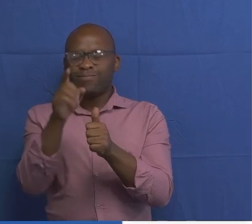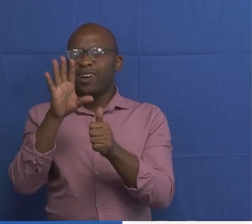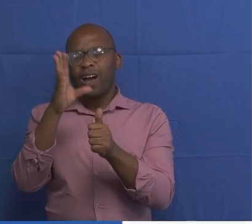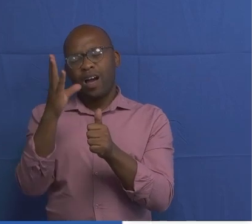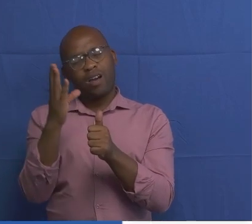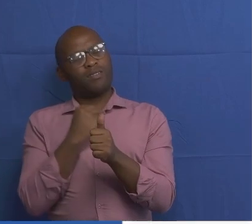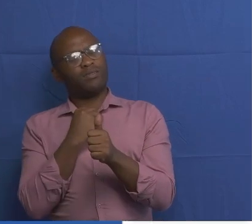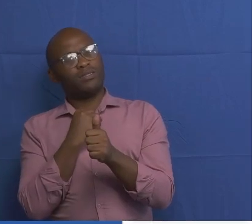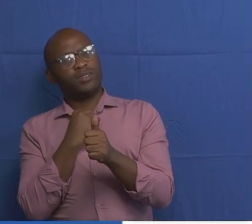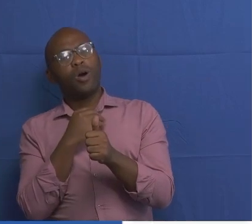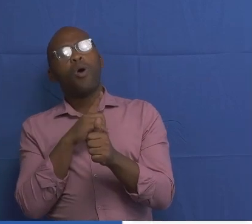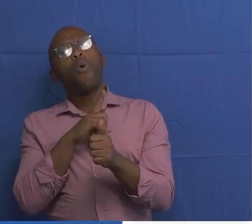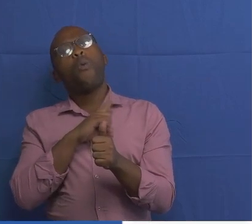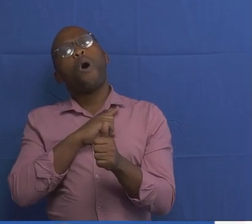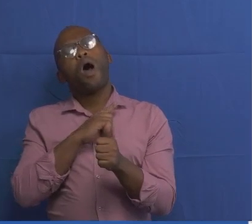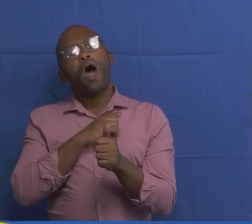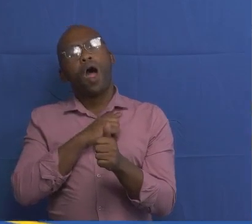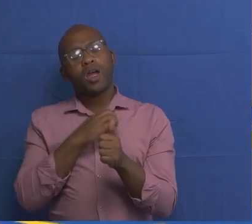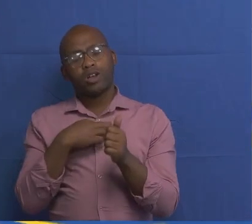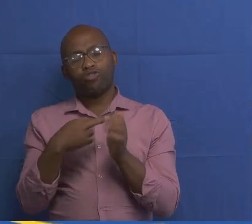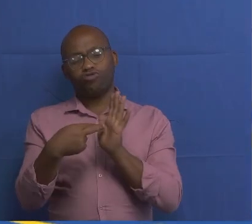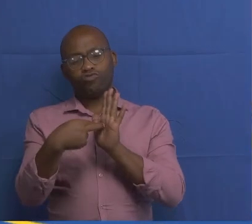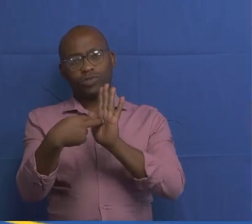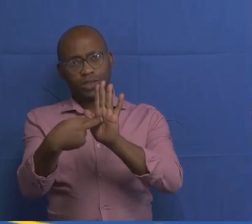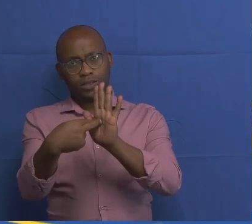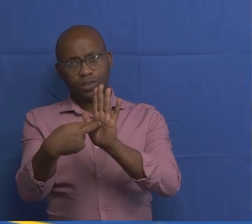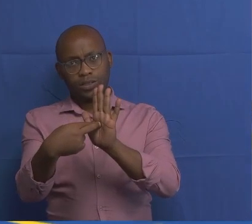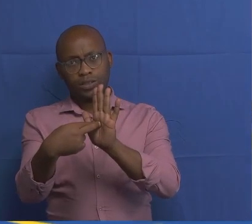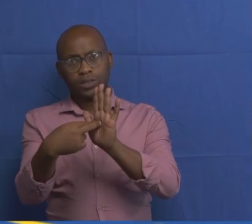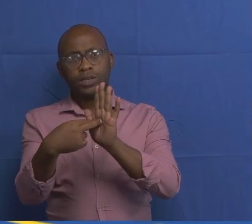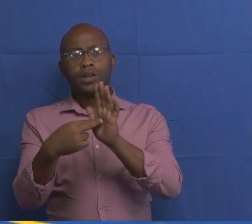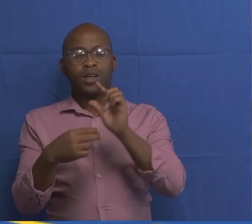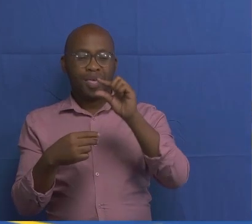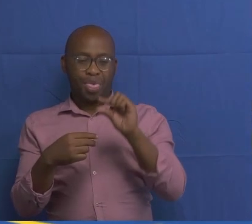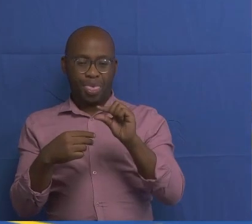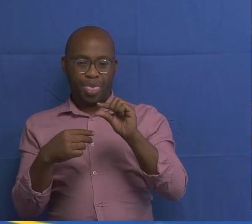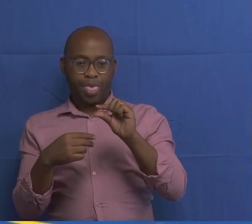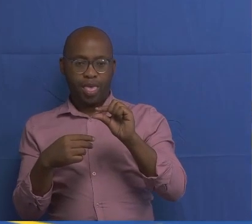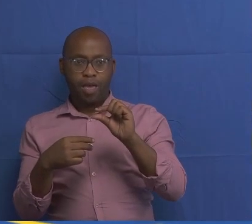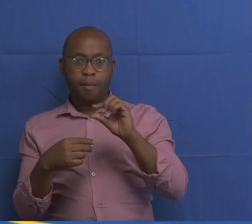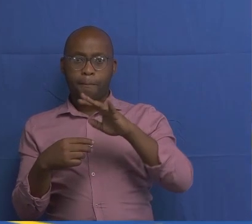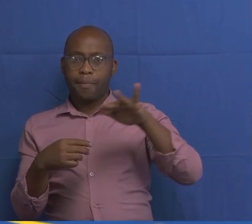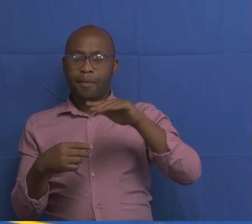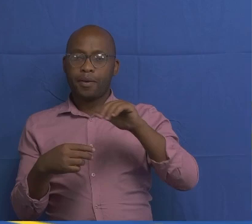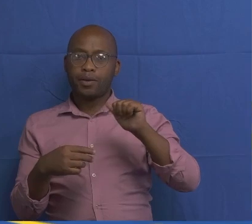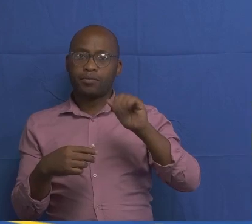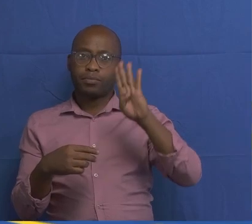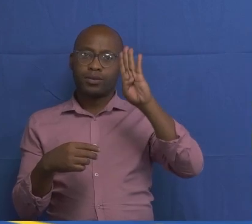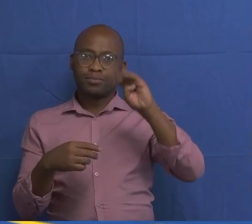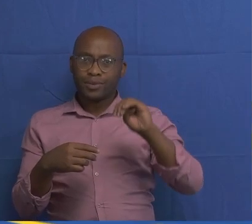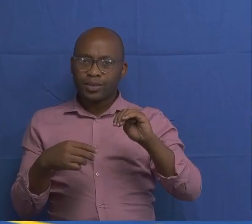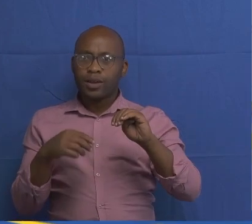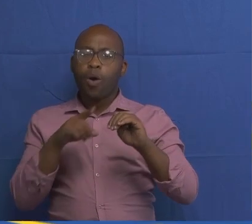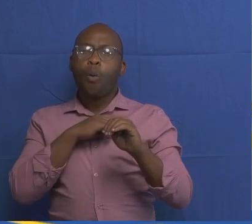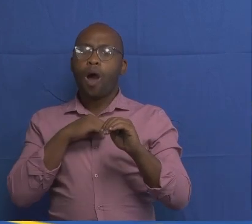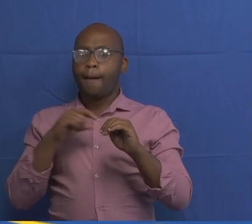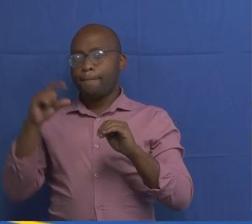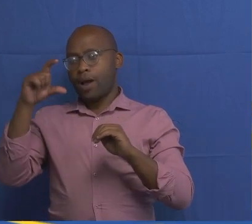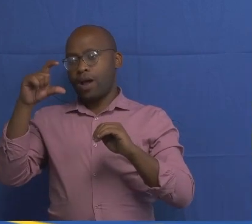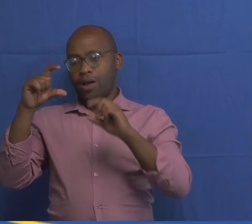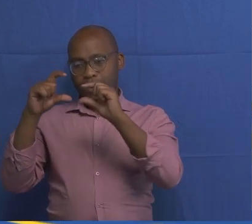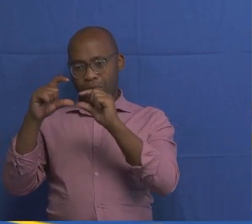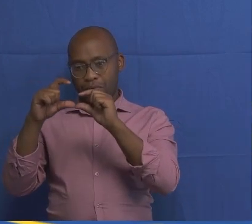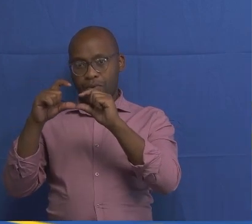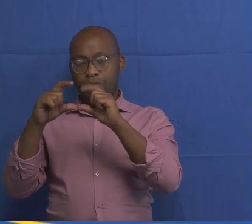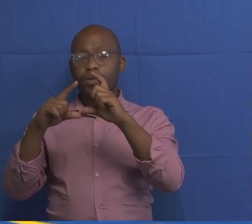why are we representing these alleles as small case letters and as capital or uppercase letters? It is because some of